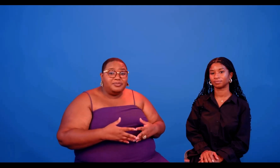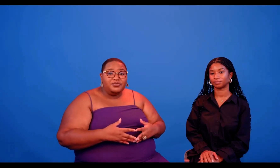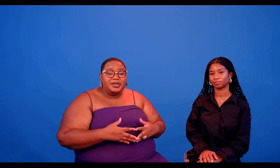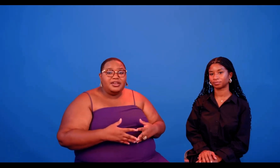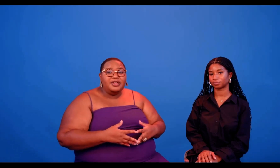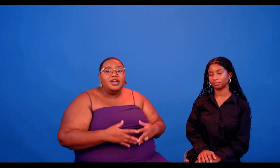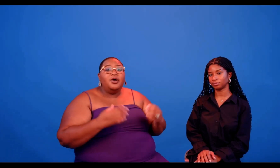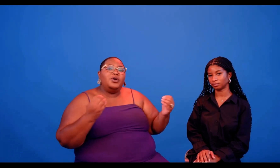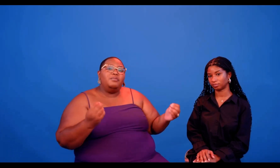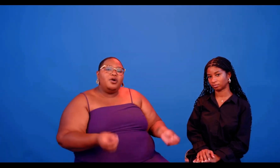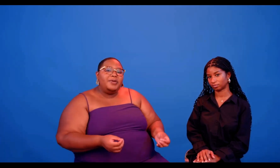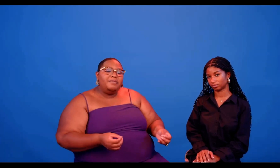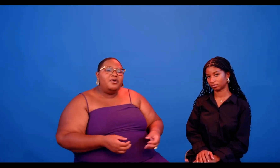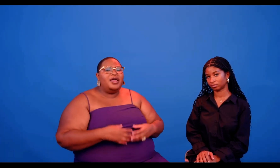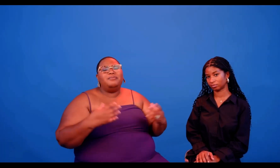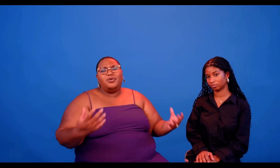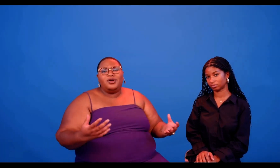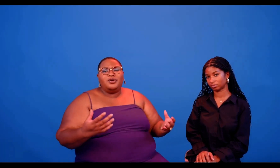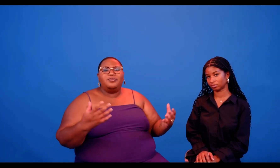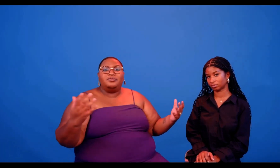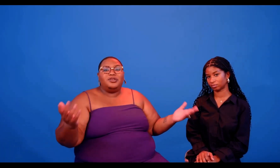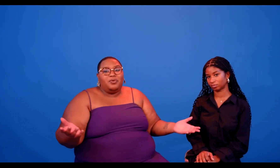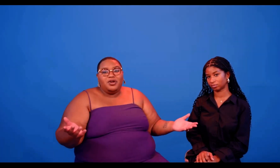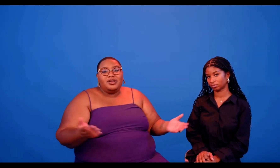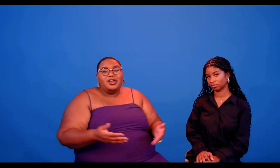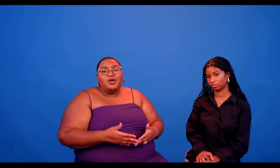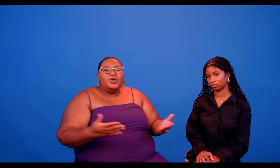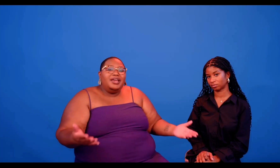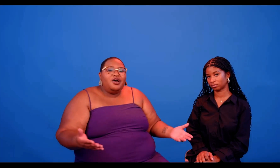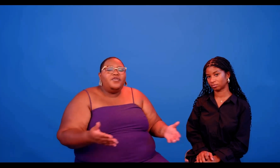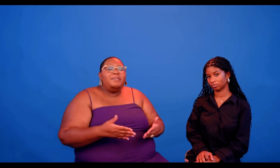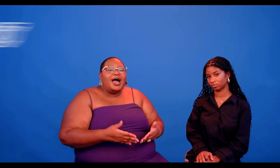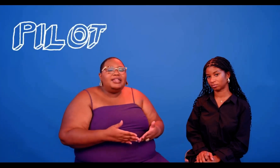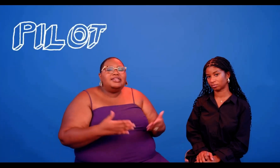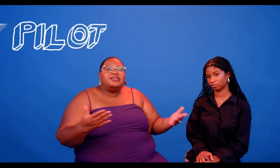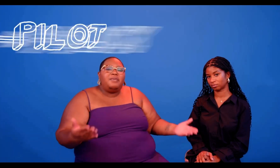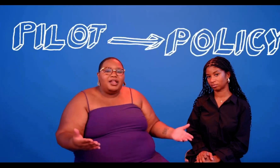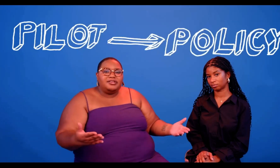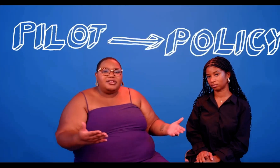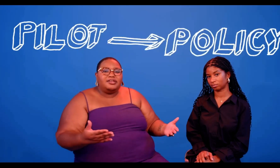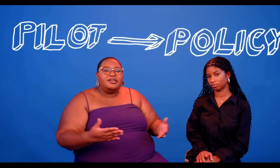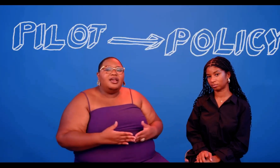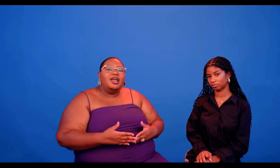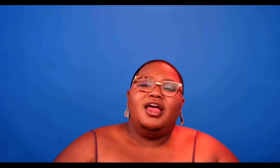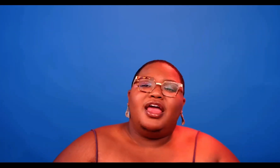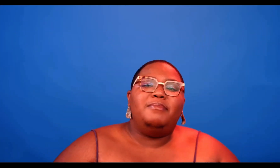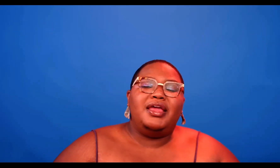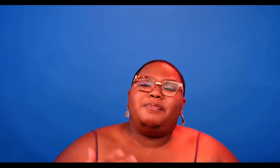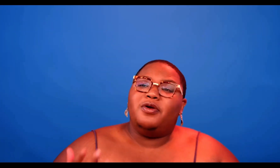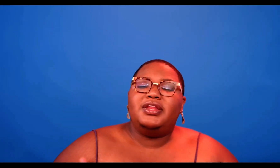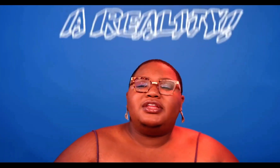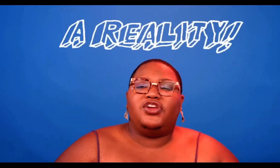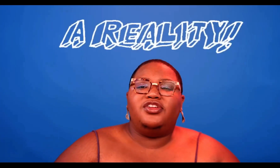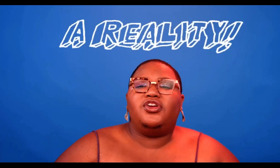of this movement. With more people and more support, we can go from pilot to policy and